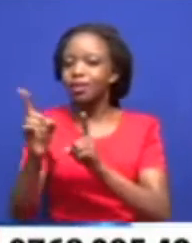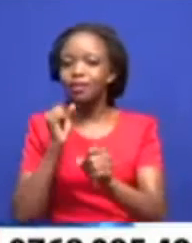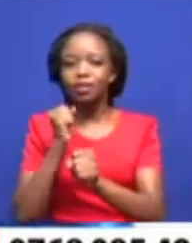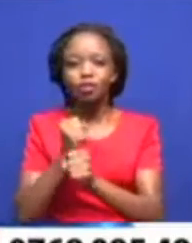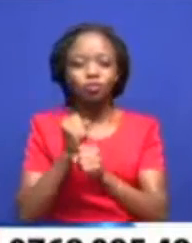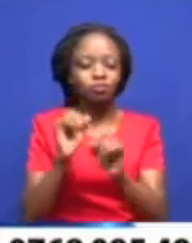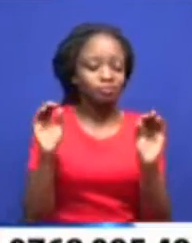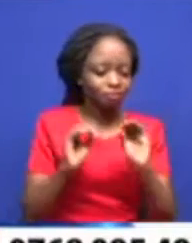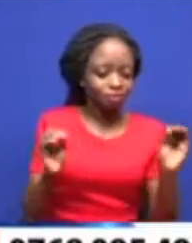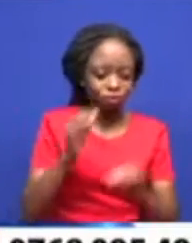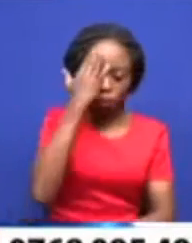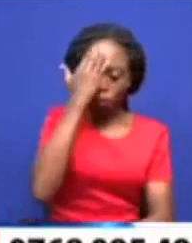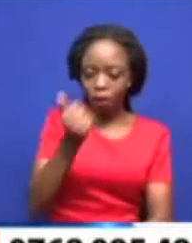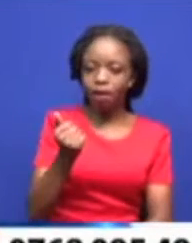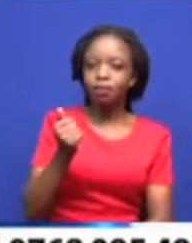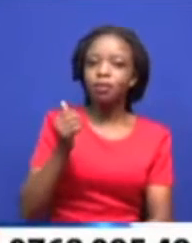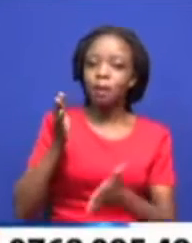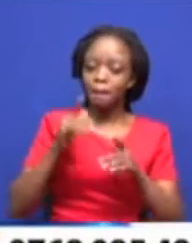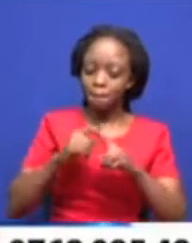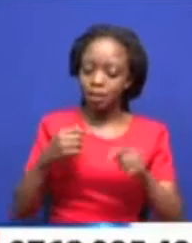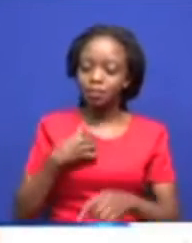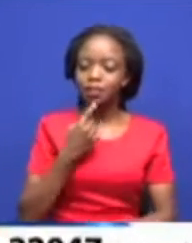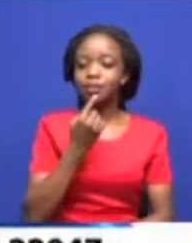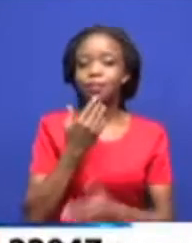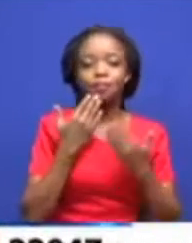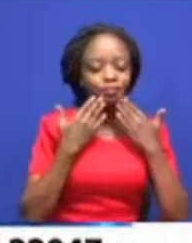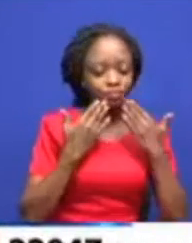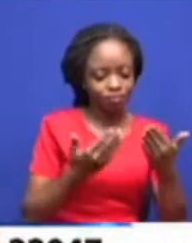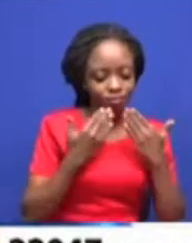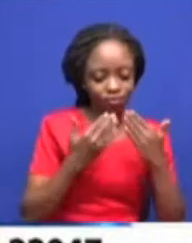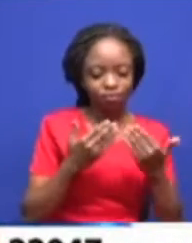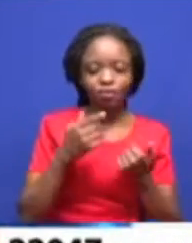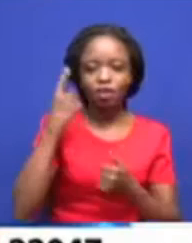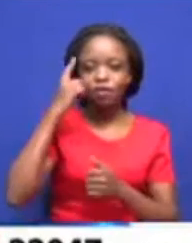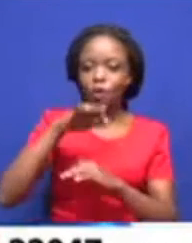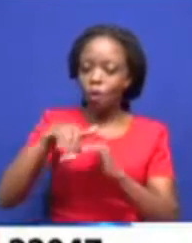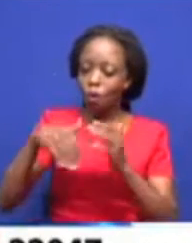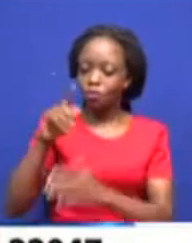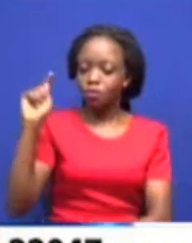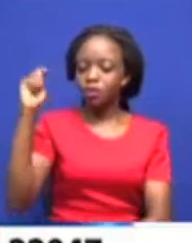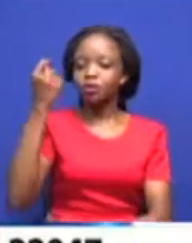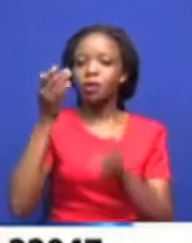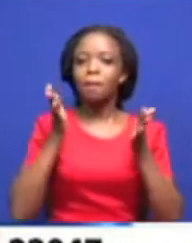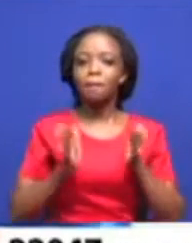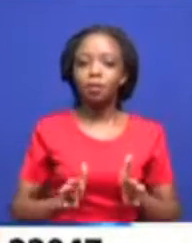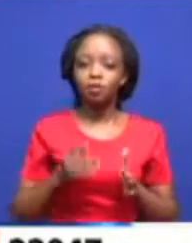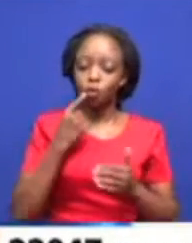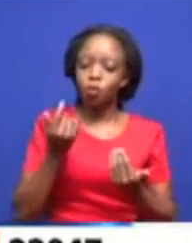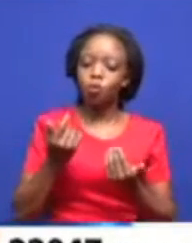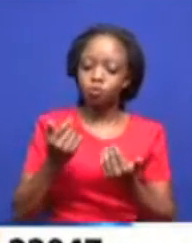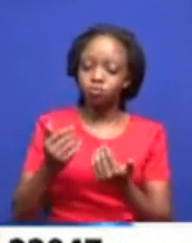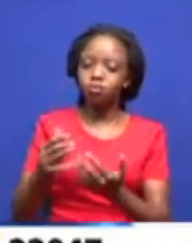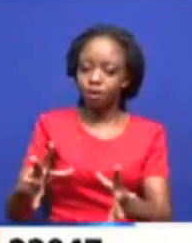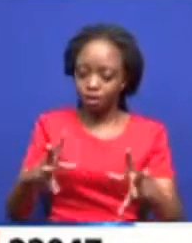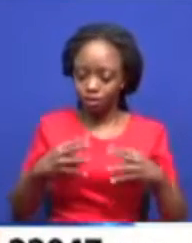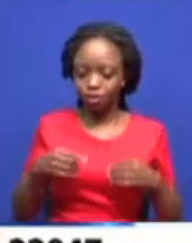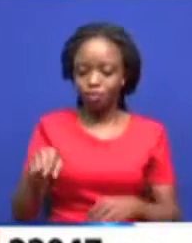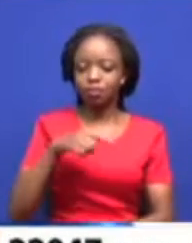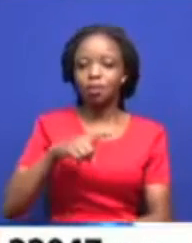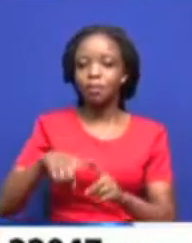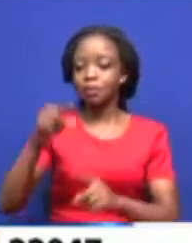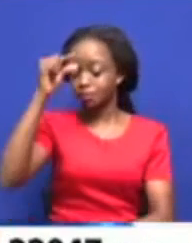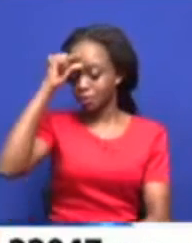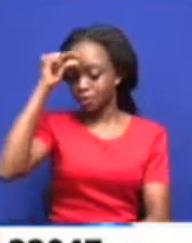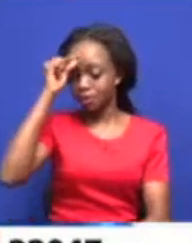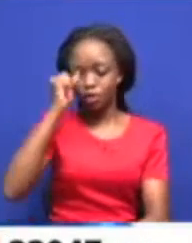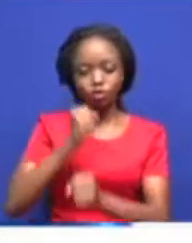anything. But still, I am grateful the welcoming and the peace loving Kenyan people who hosted us. But the governments do not do